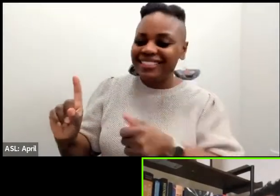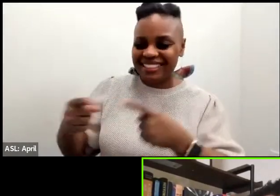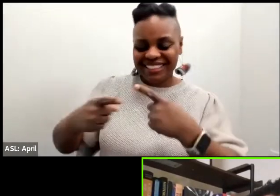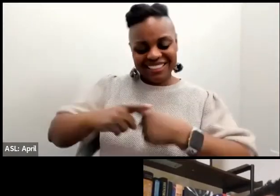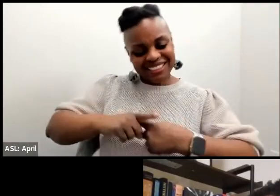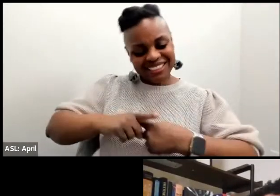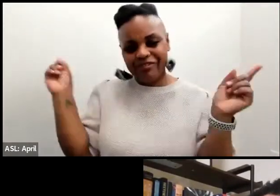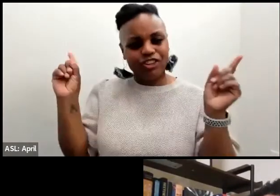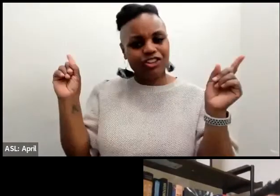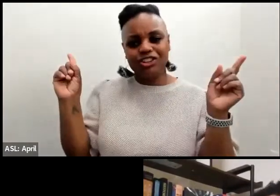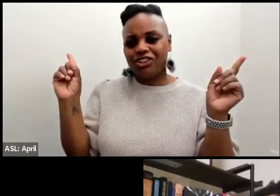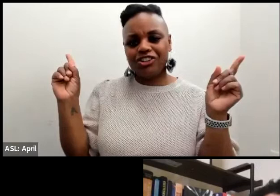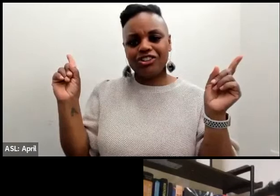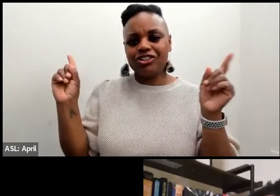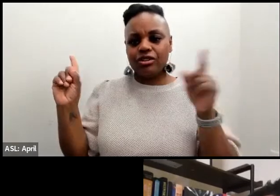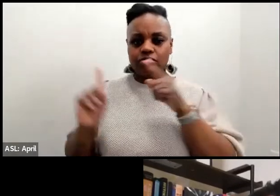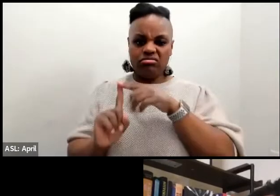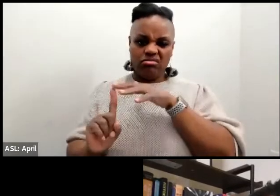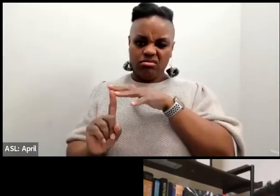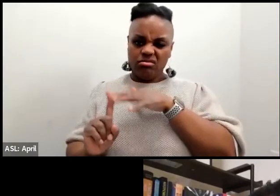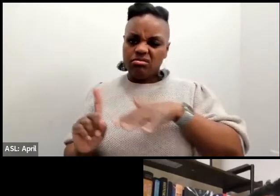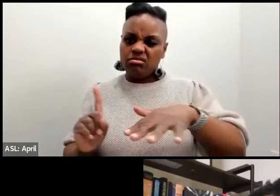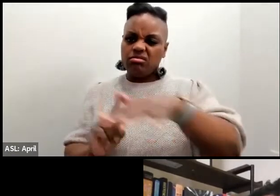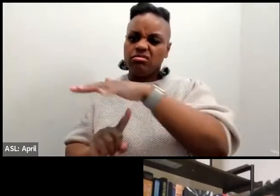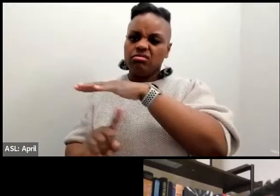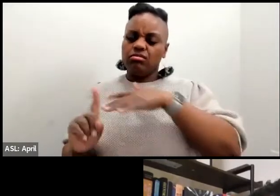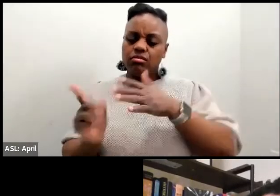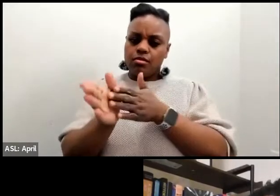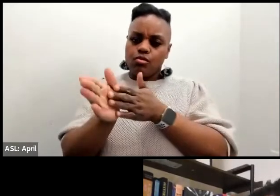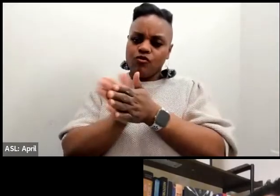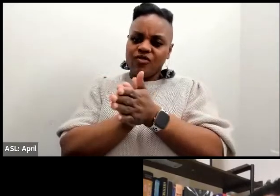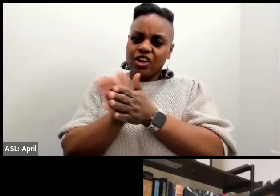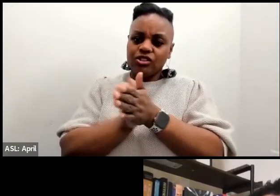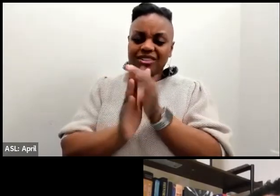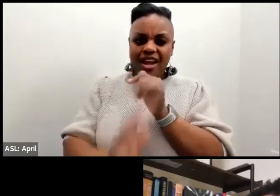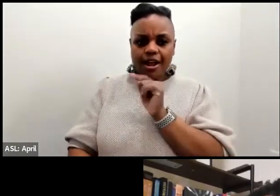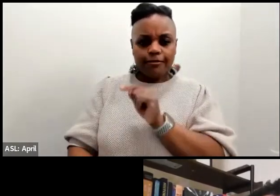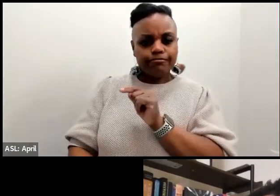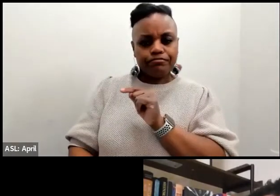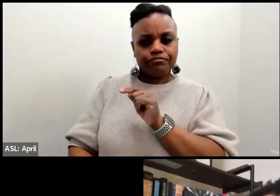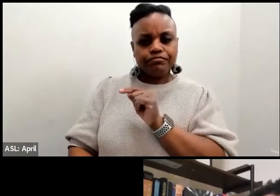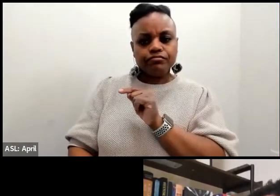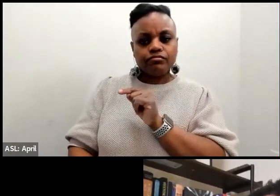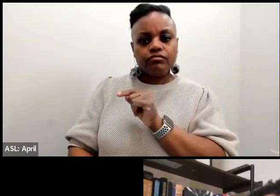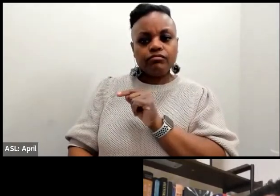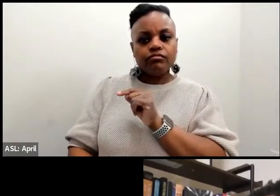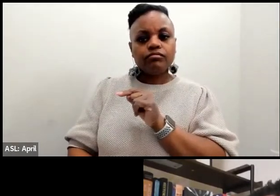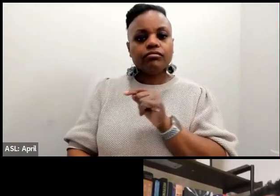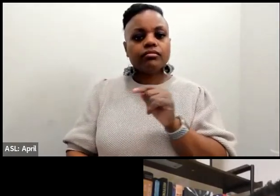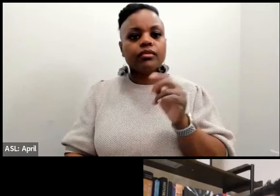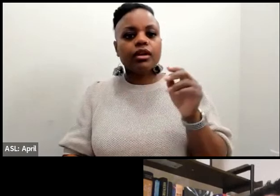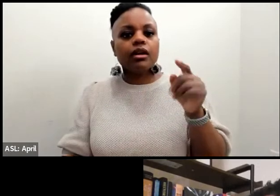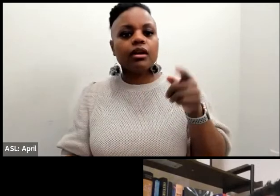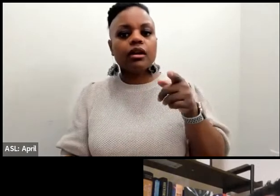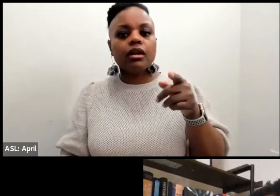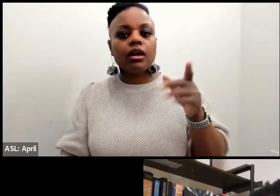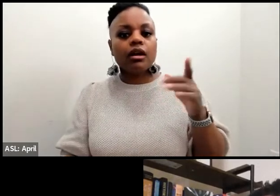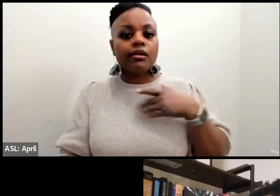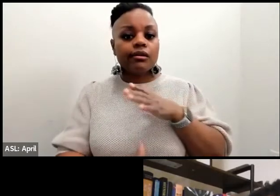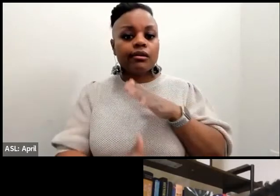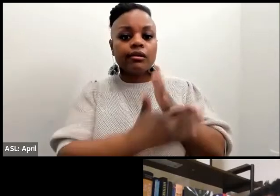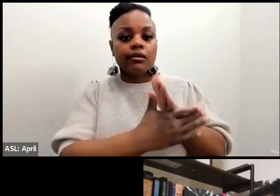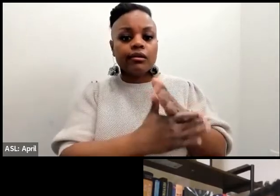Other misconception. Just to put a frame around this, one of the big problems with the